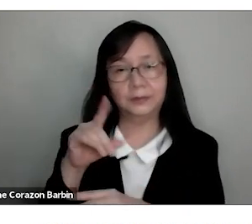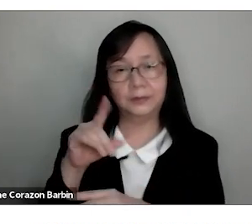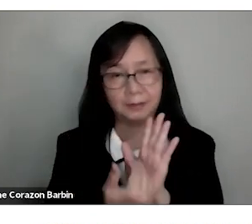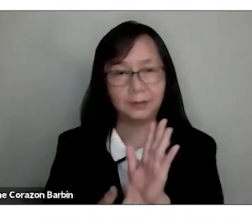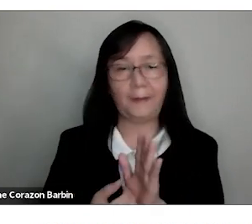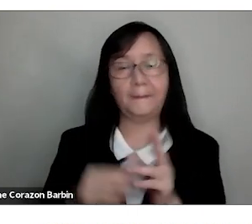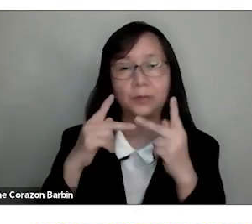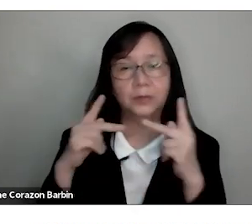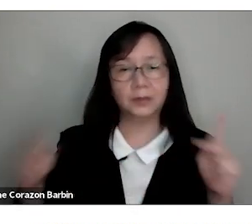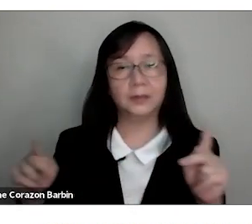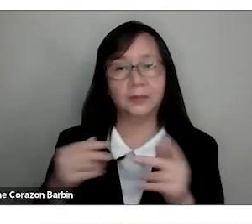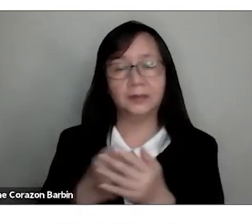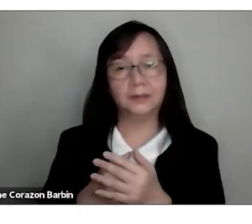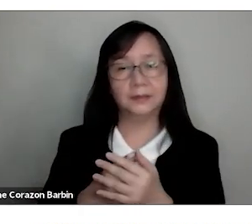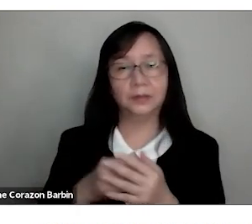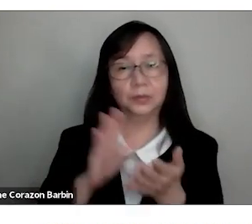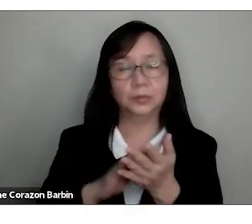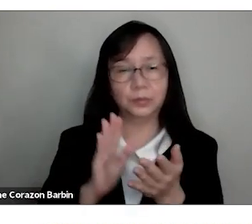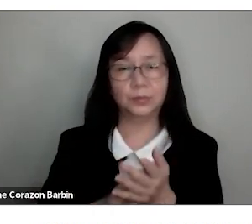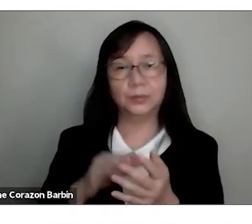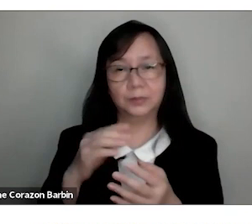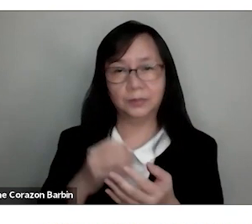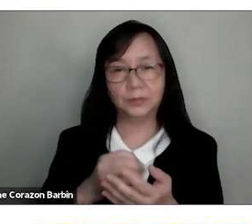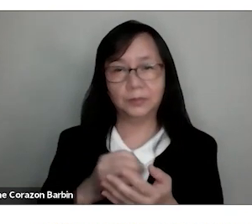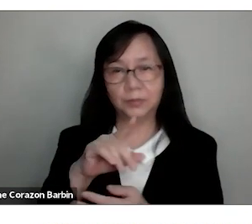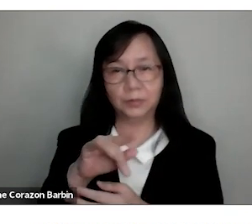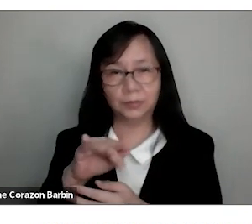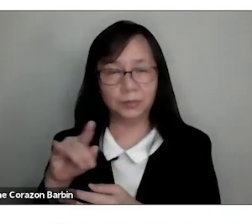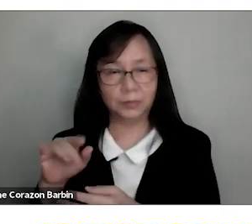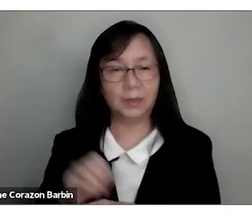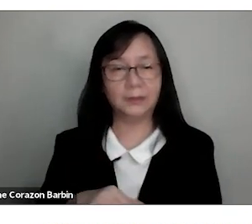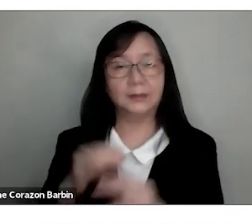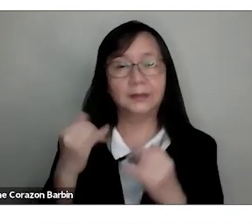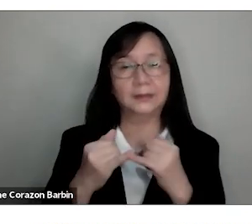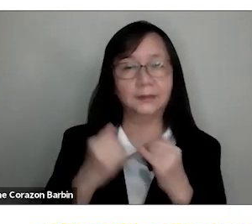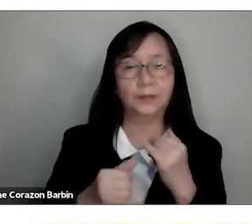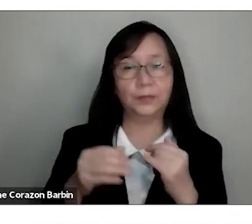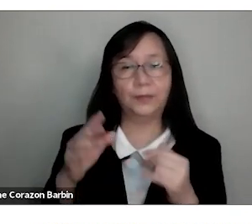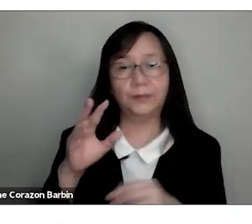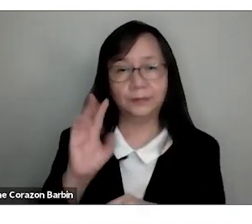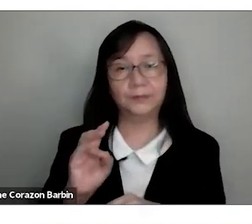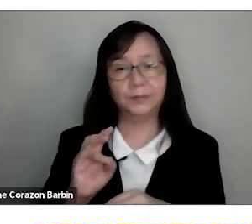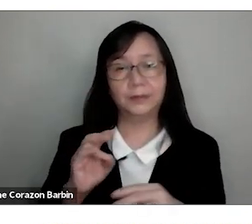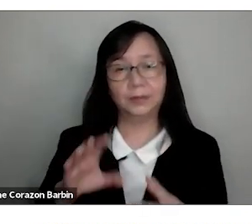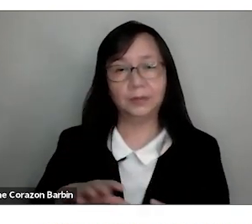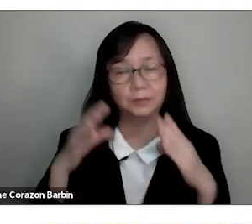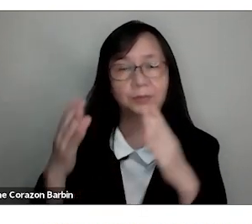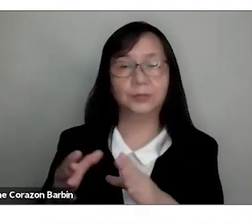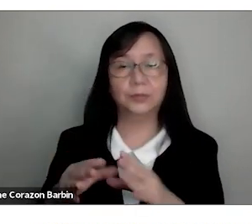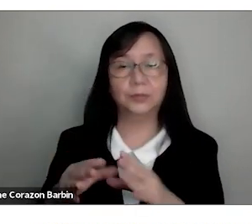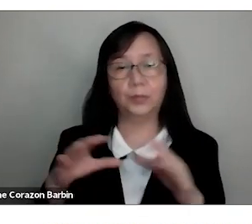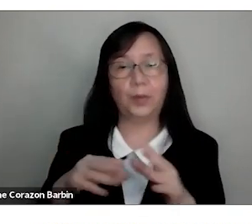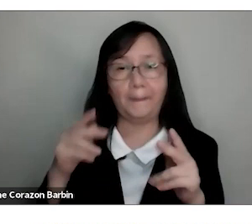promoting national education programs and school curriculum. And the last of the 7 commitment is to work with the private sector and